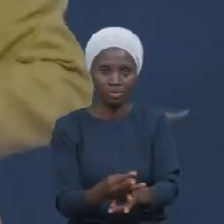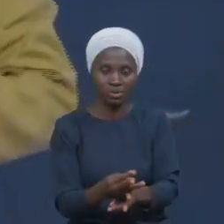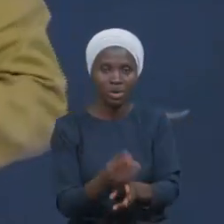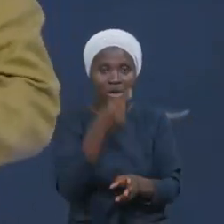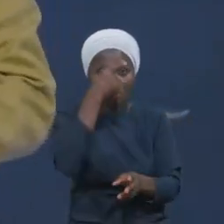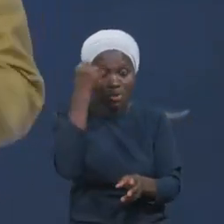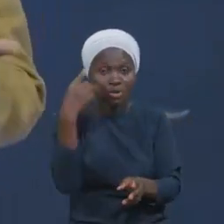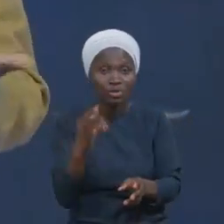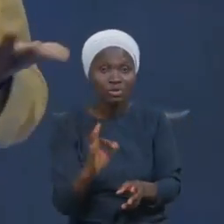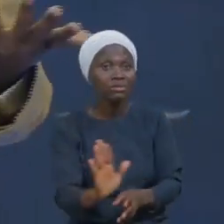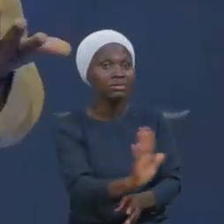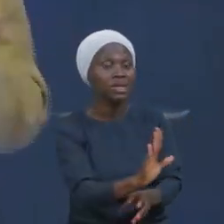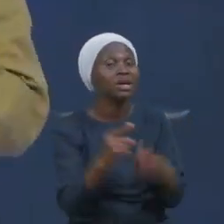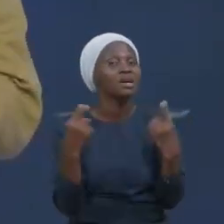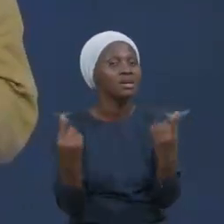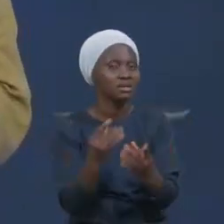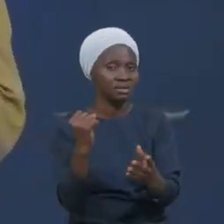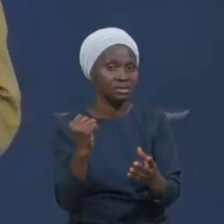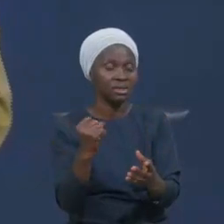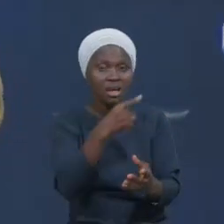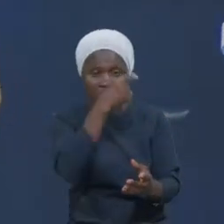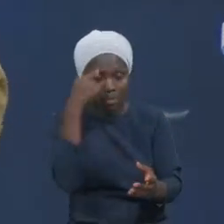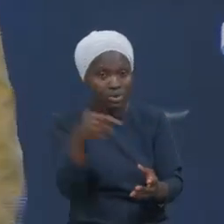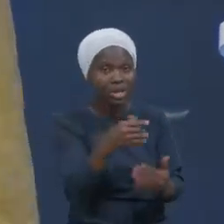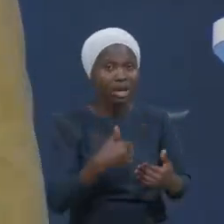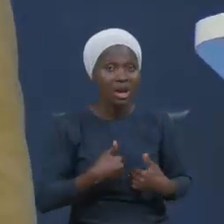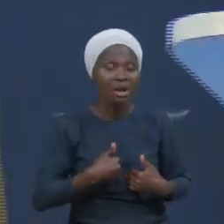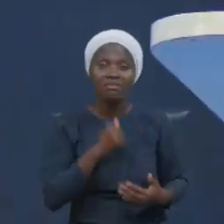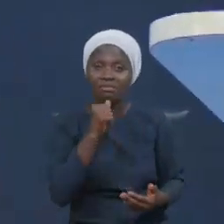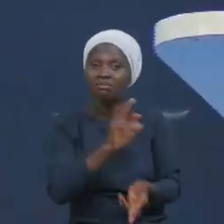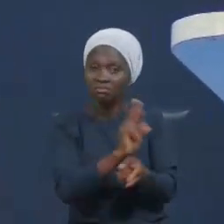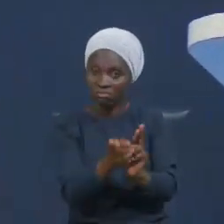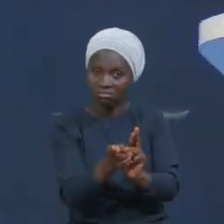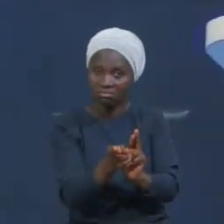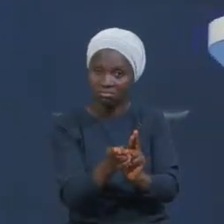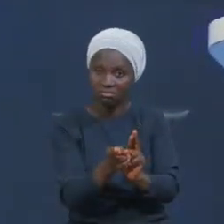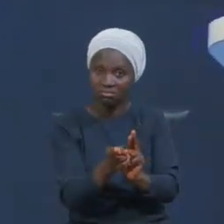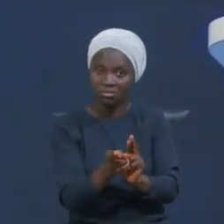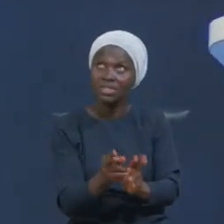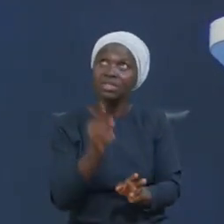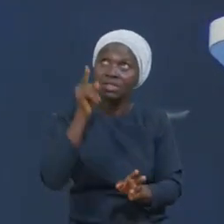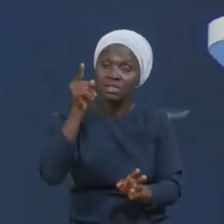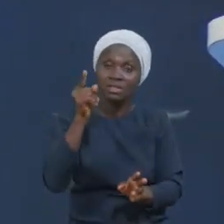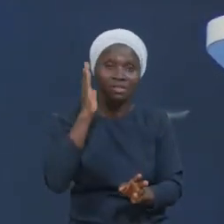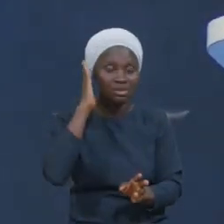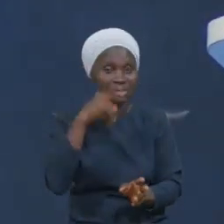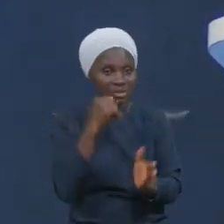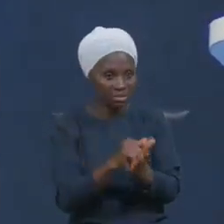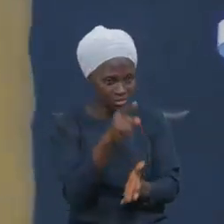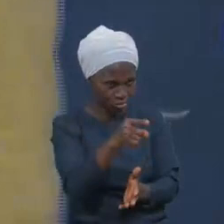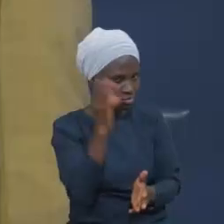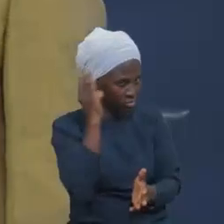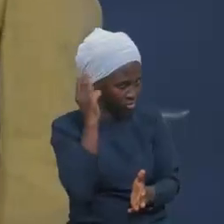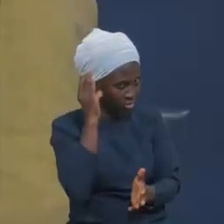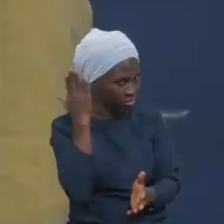because of their sins, because they have not repented. He will say, you heard